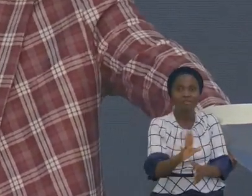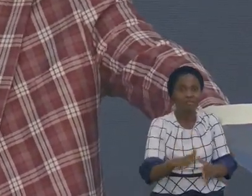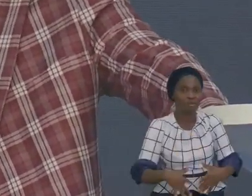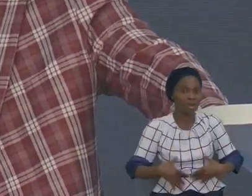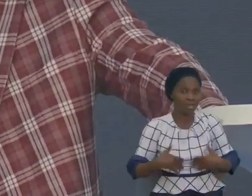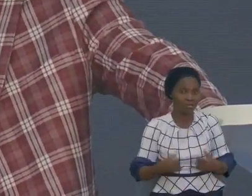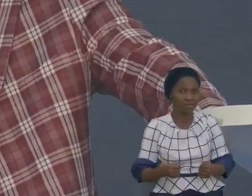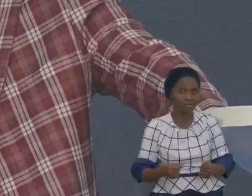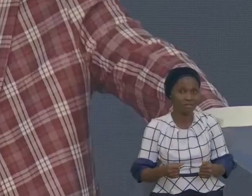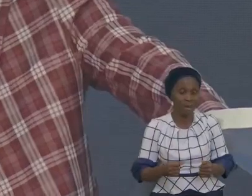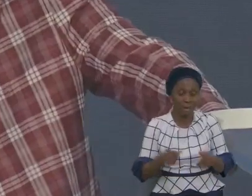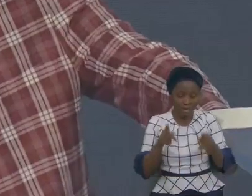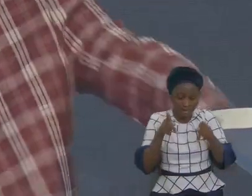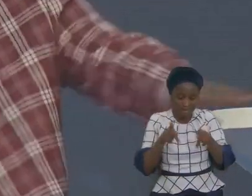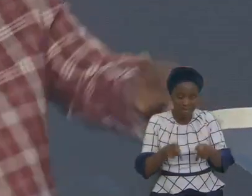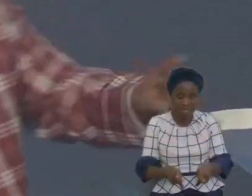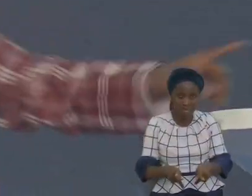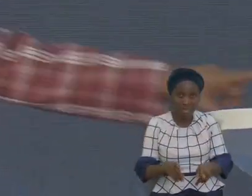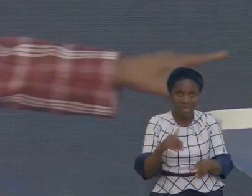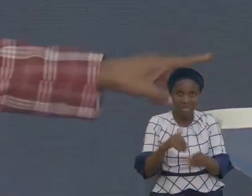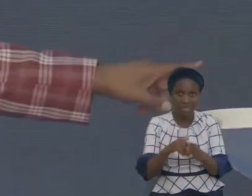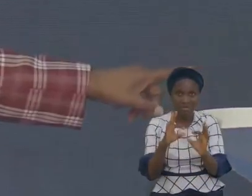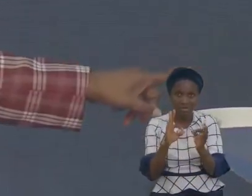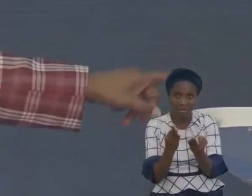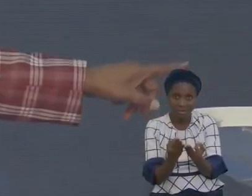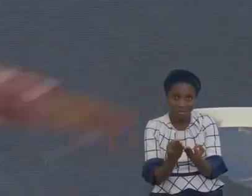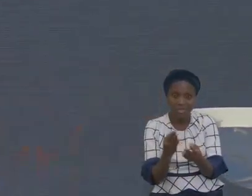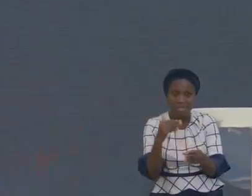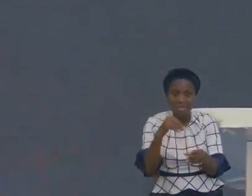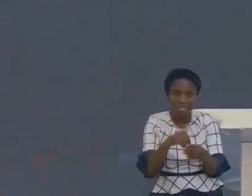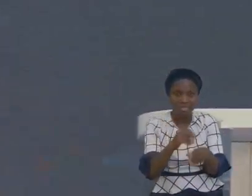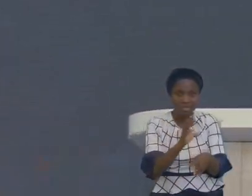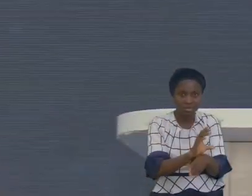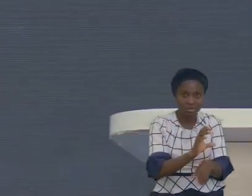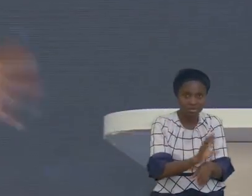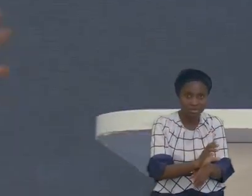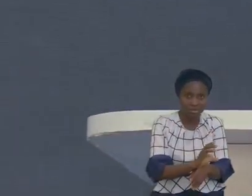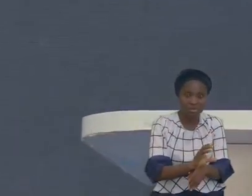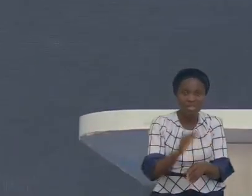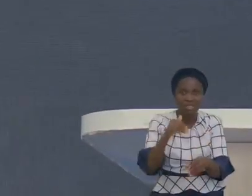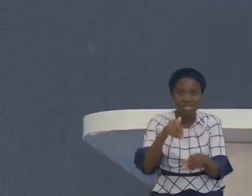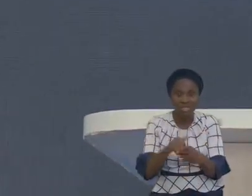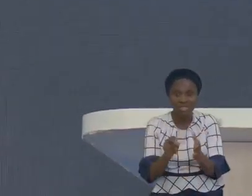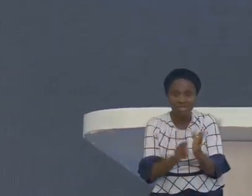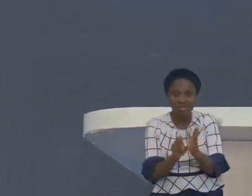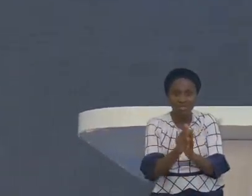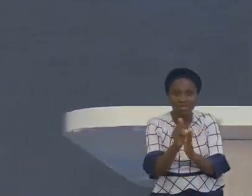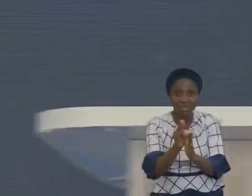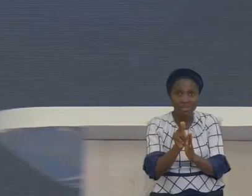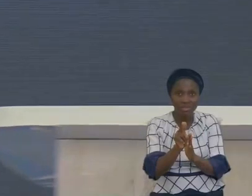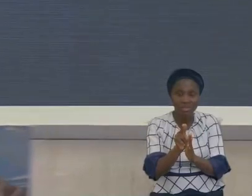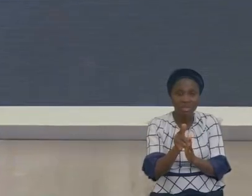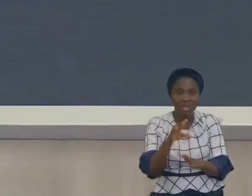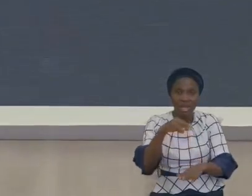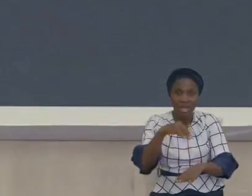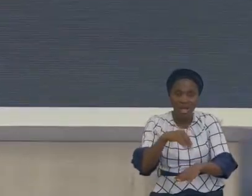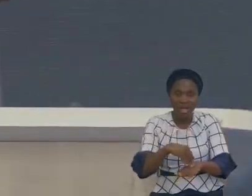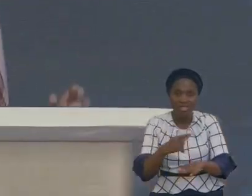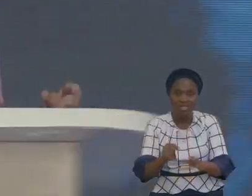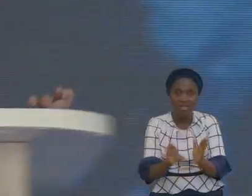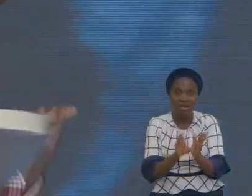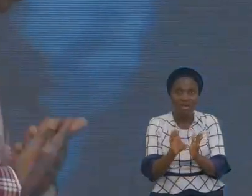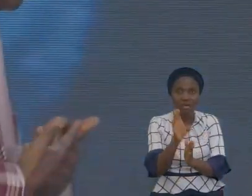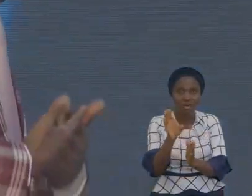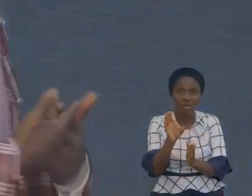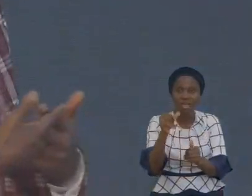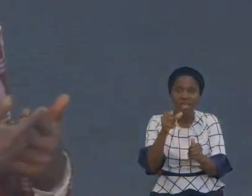congregation, at the university, at the college, every area of your life, you want